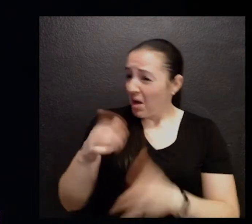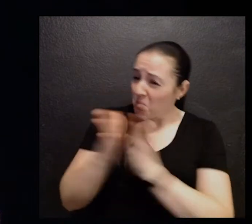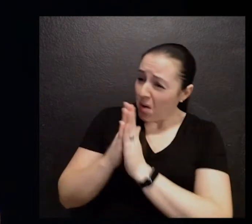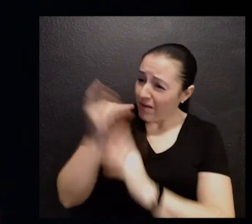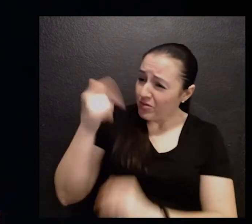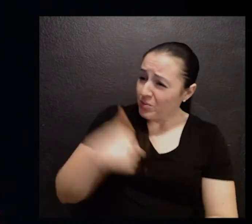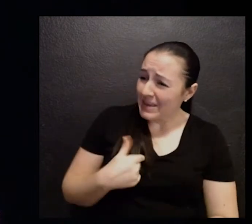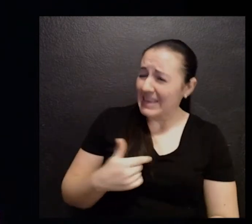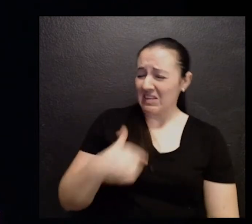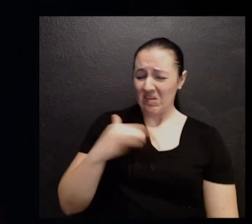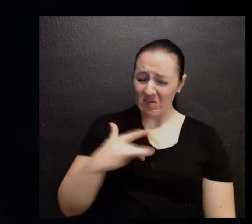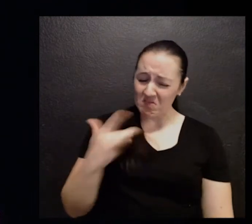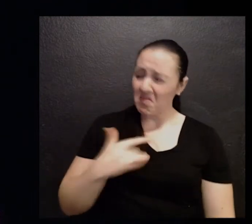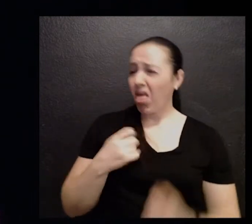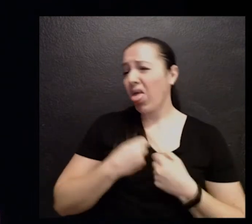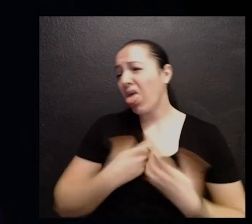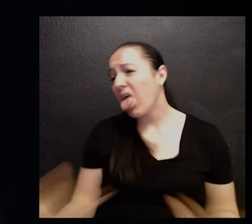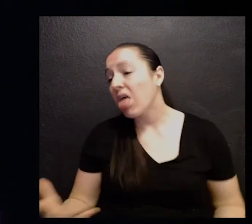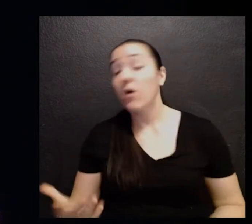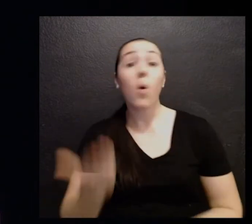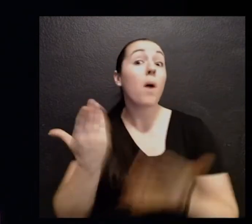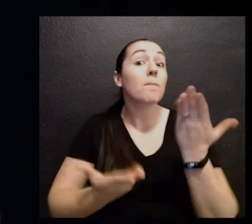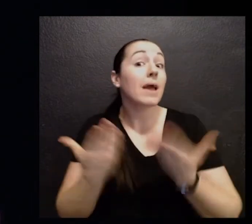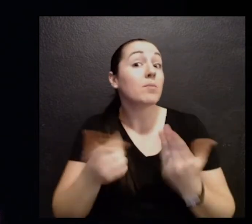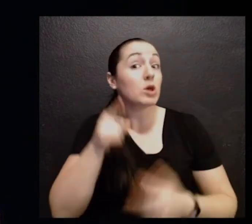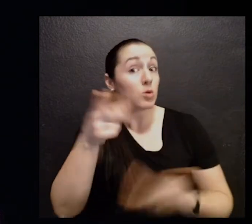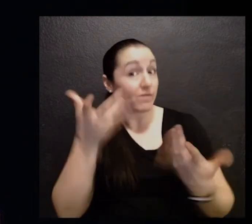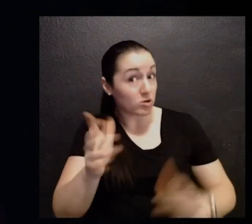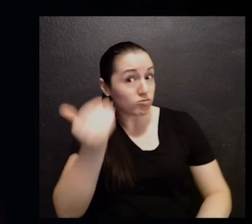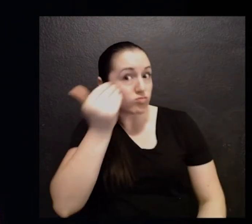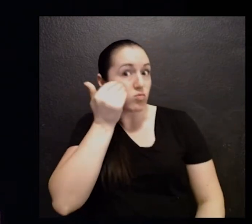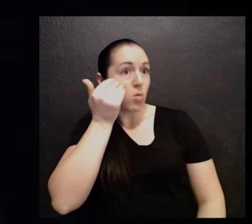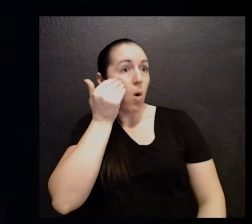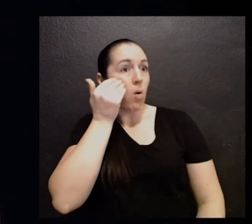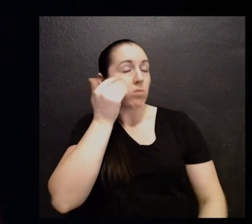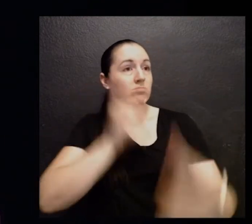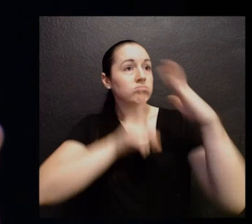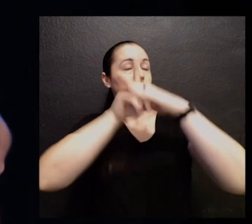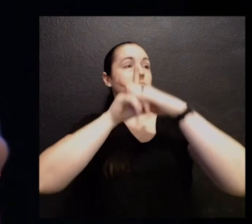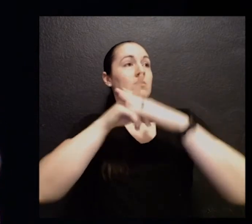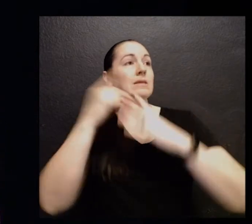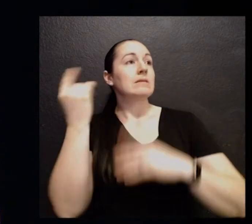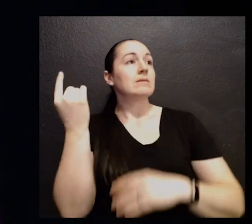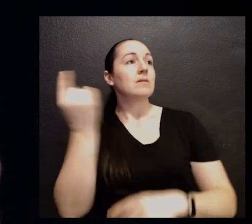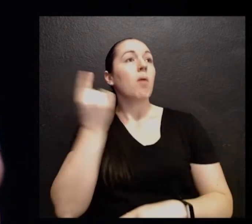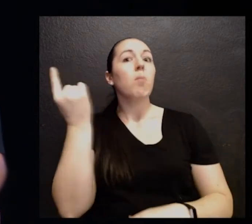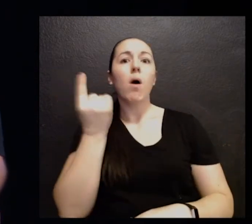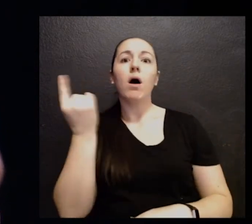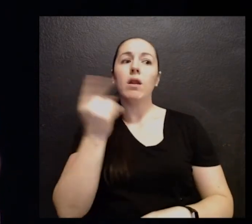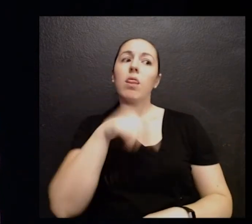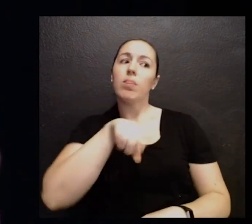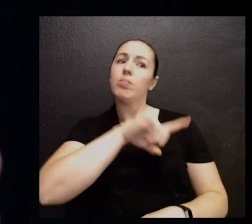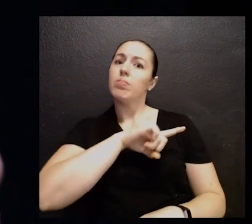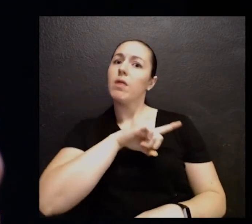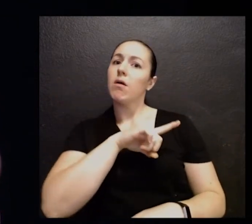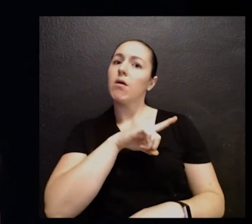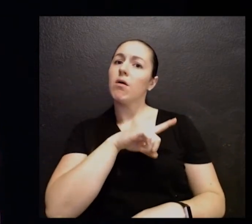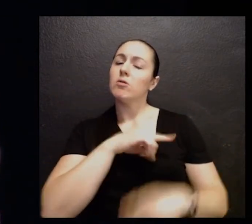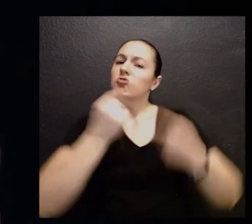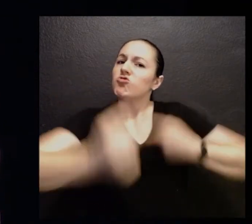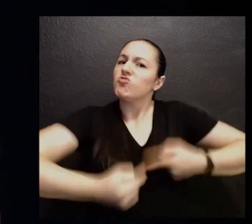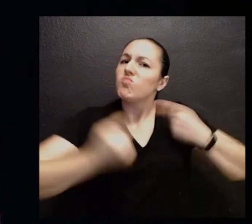maybe there's a Moses in your life, somebody that you can see right now that is having a hard time, that is struggling with the